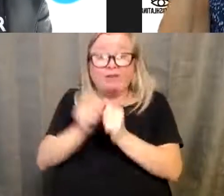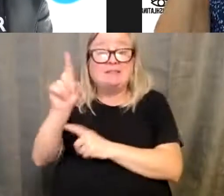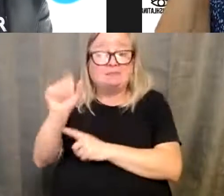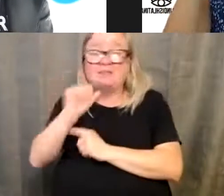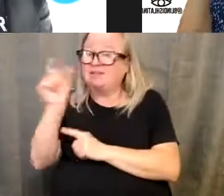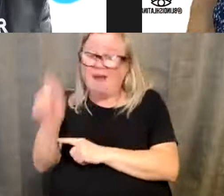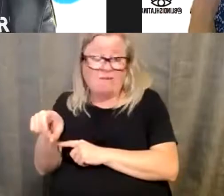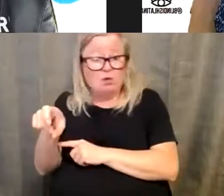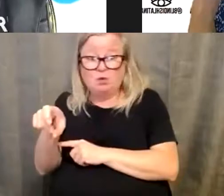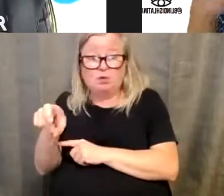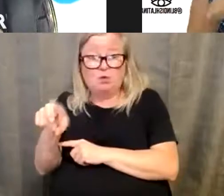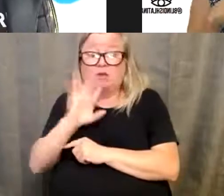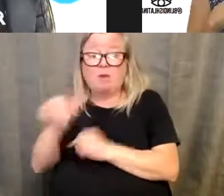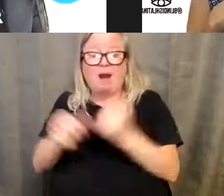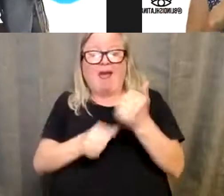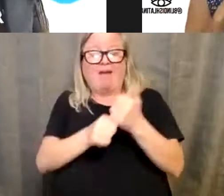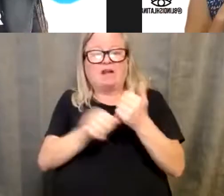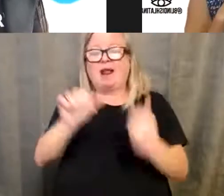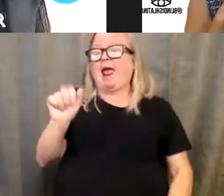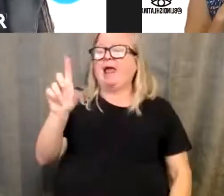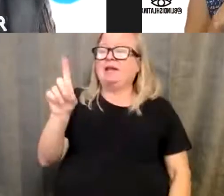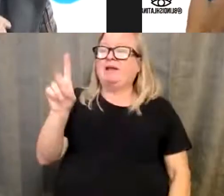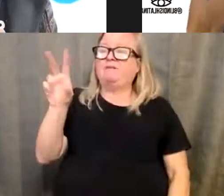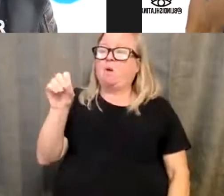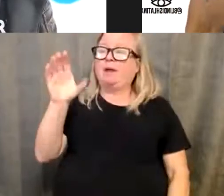about this word, advocate.